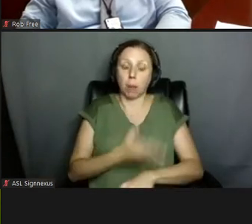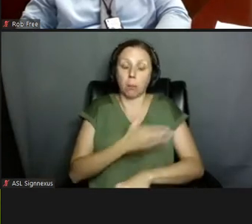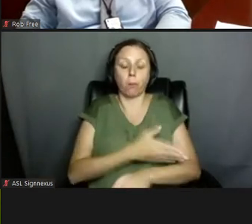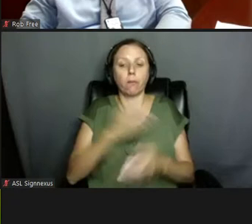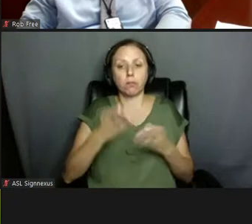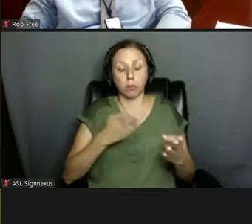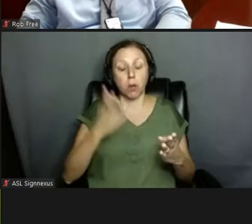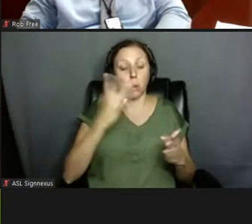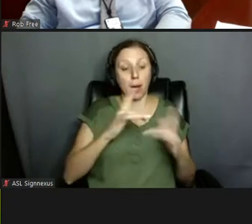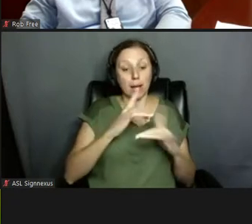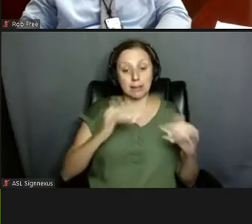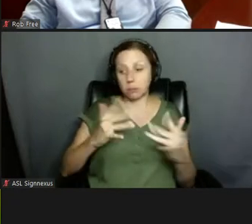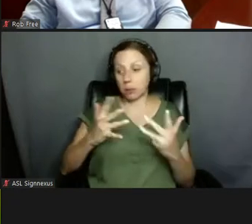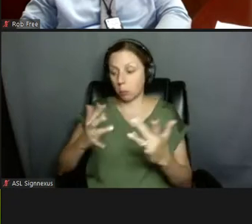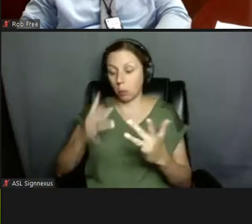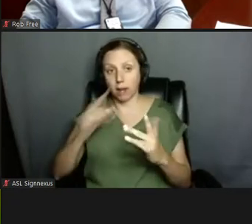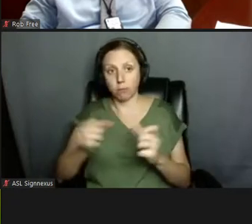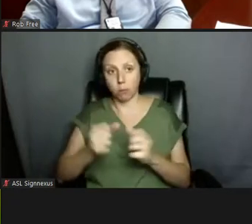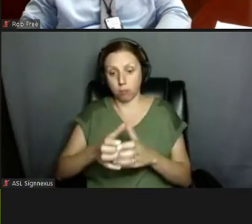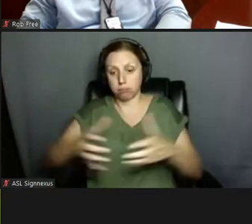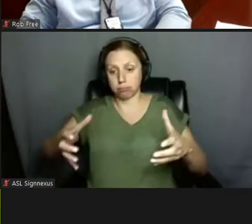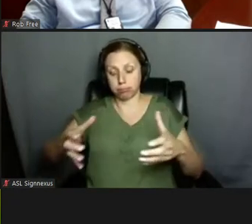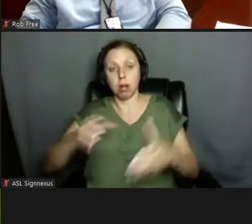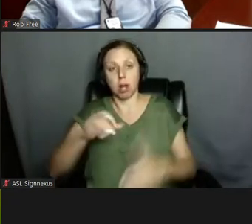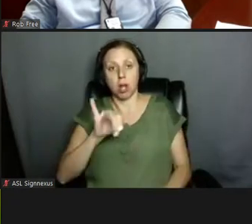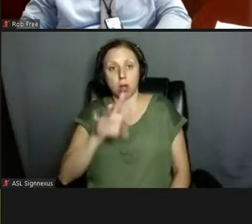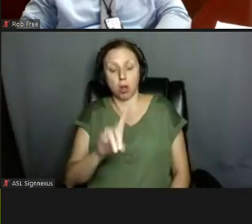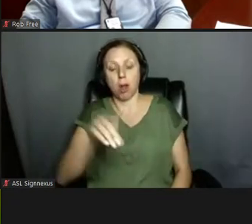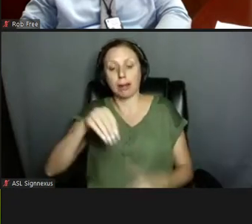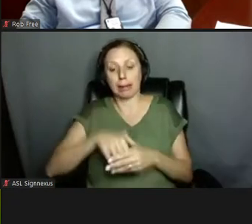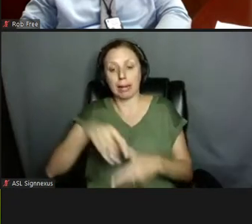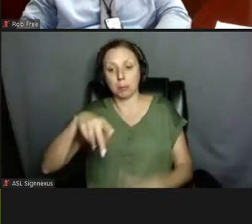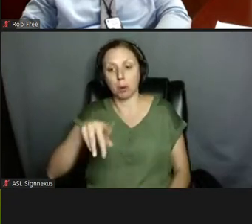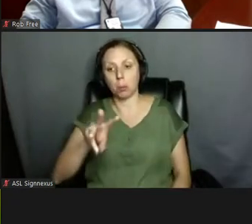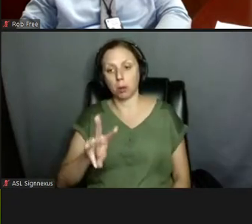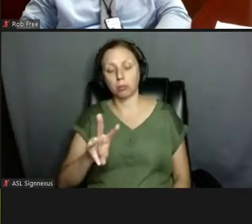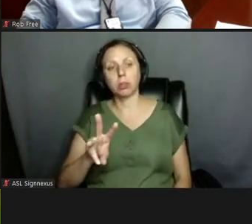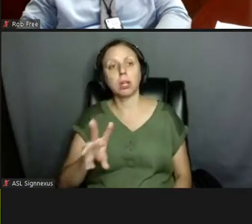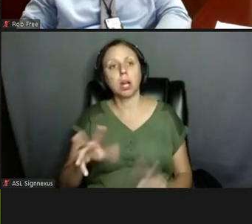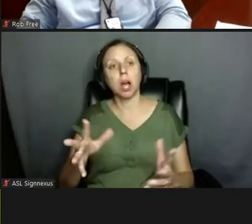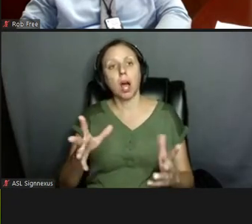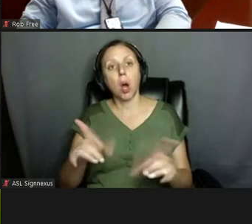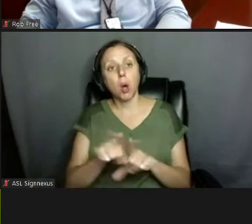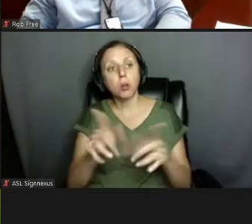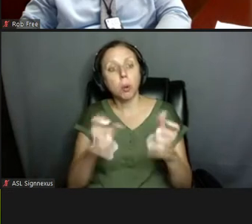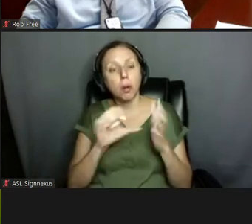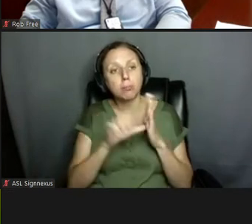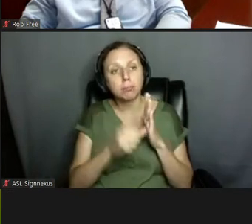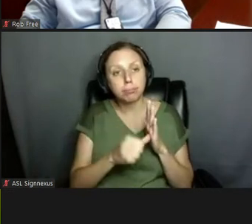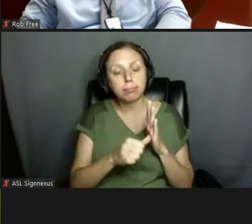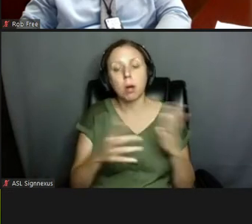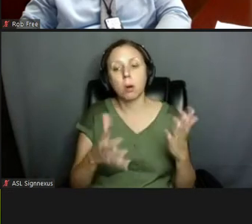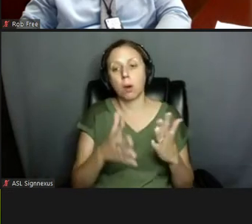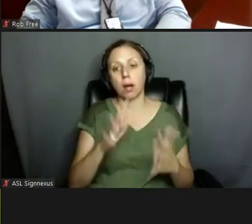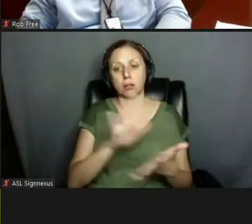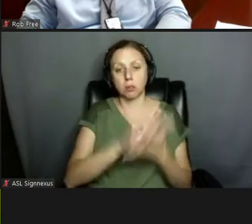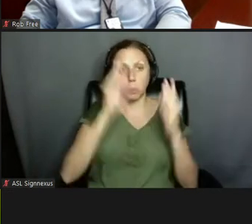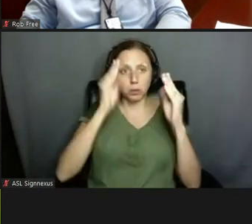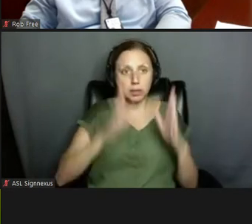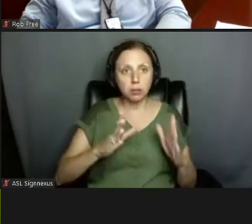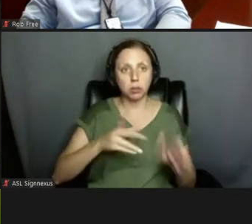wait for an expanded yard in Port Washington. And I'd like to echo what the school teachers,